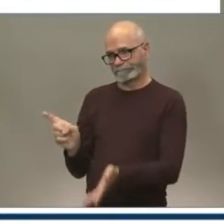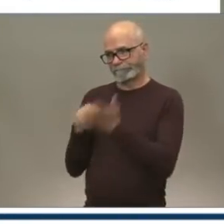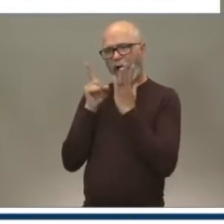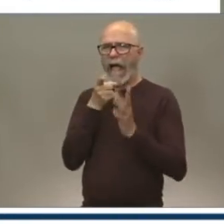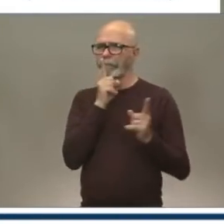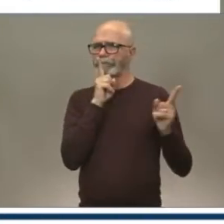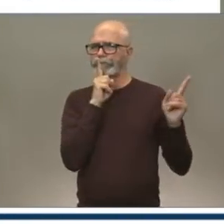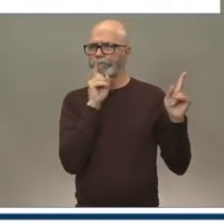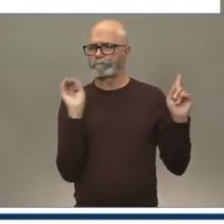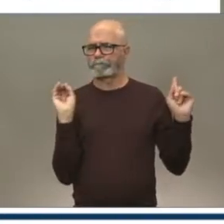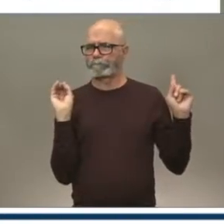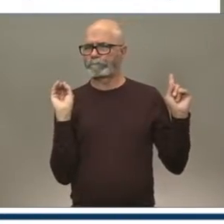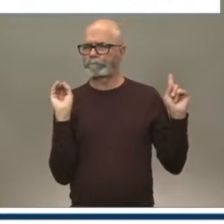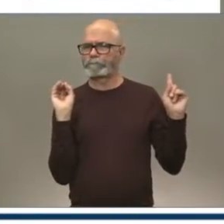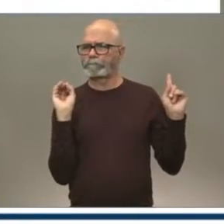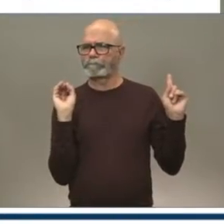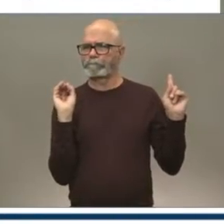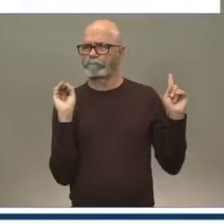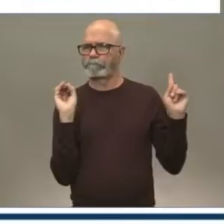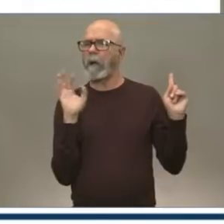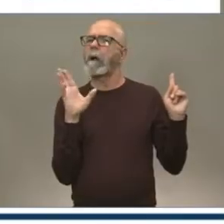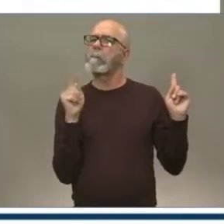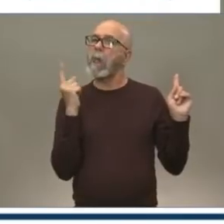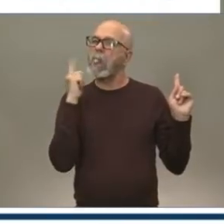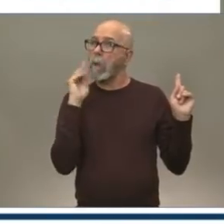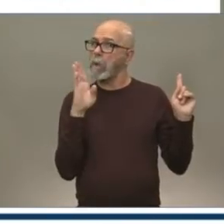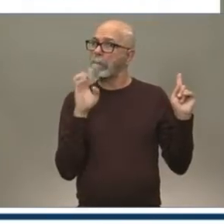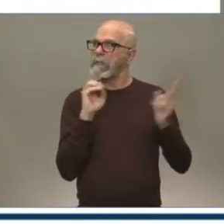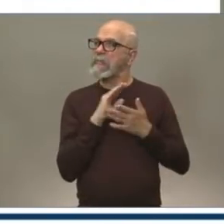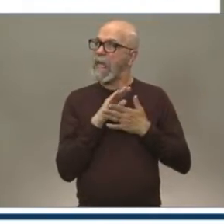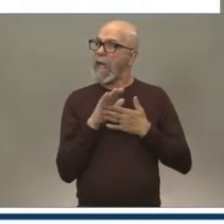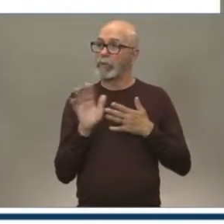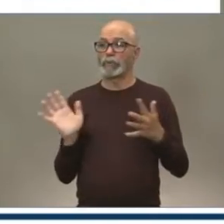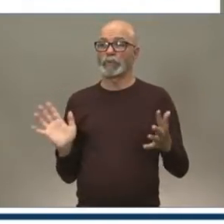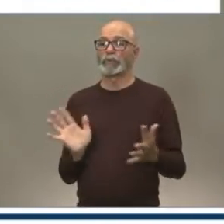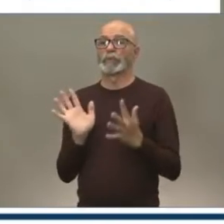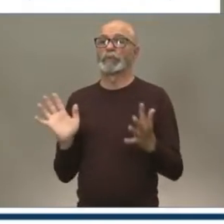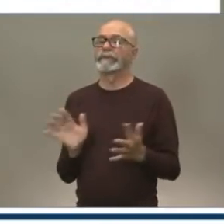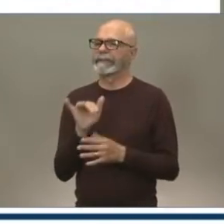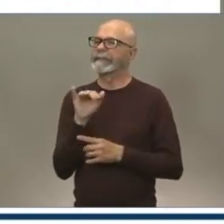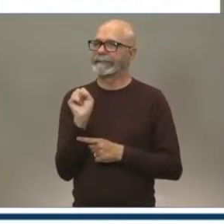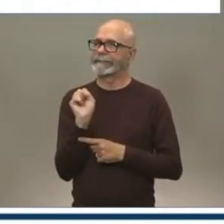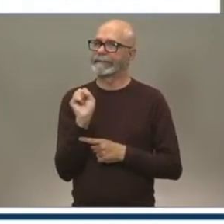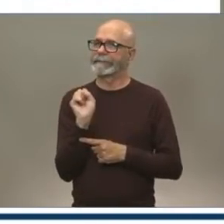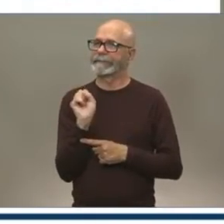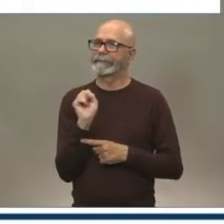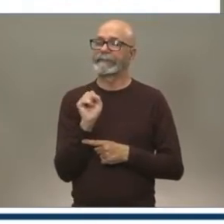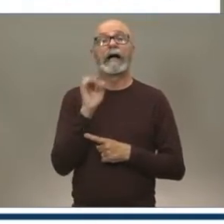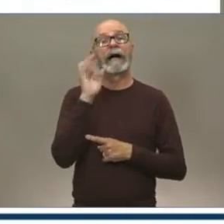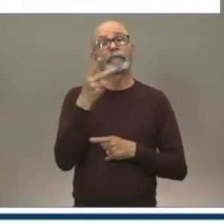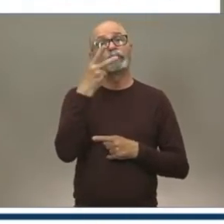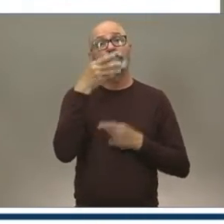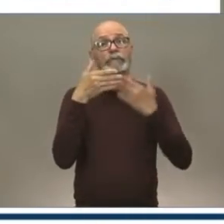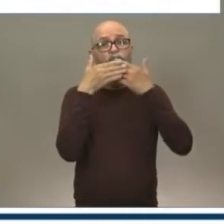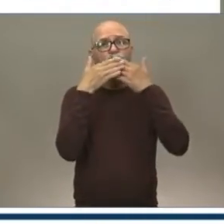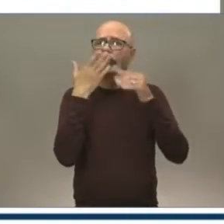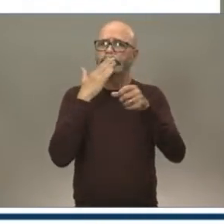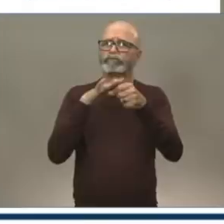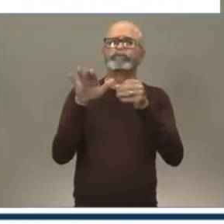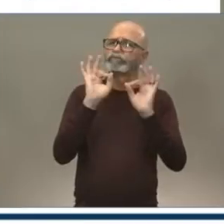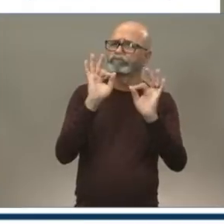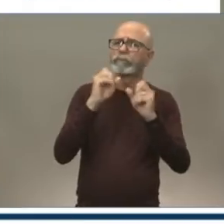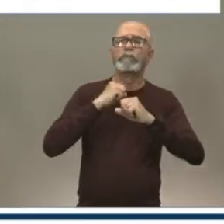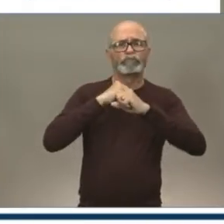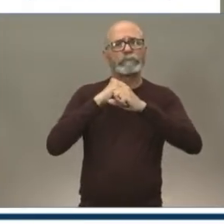certainly encouraging that. But I always come back to that the 2-layer masks give good protection. But one of the most